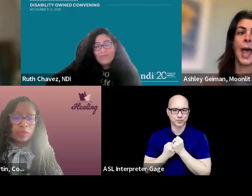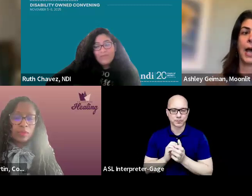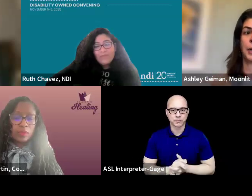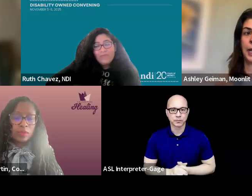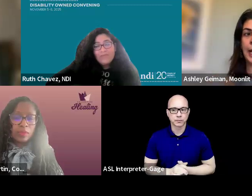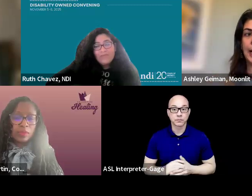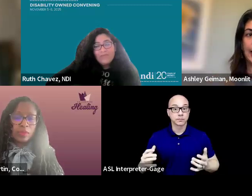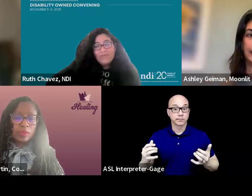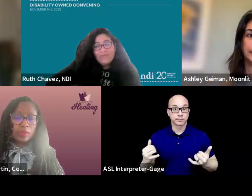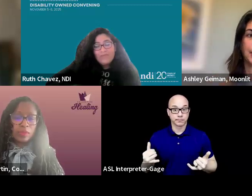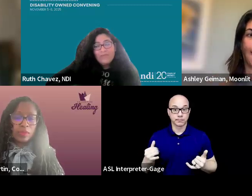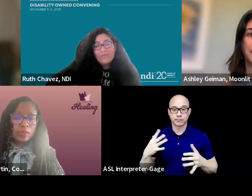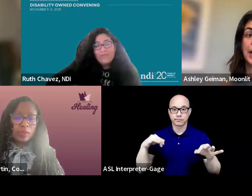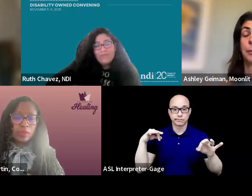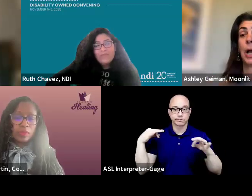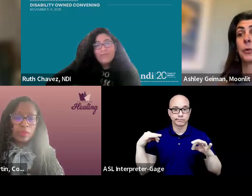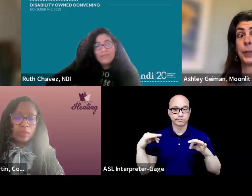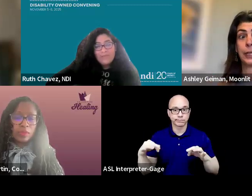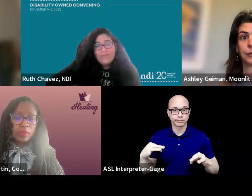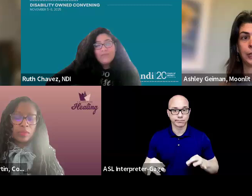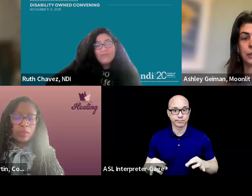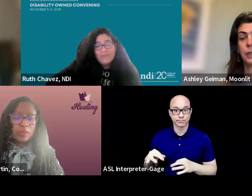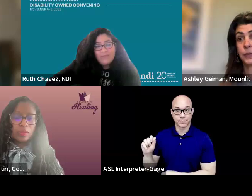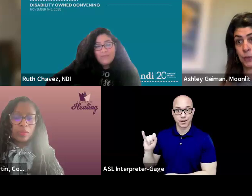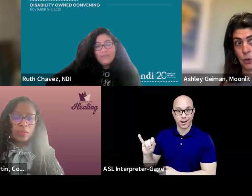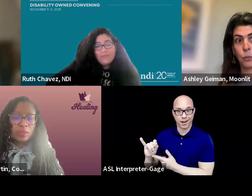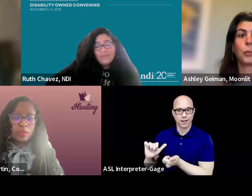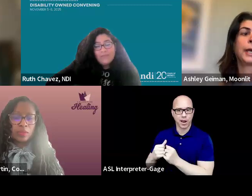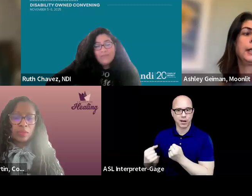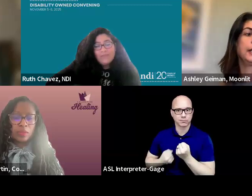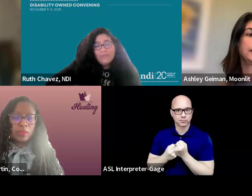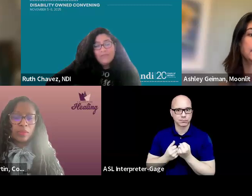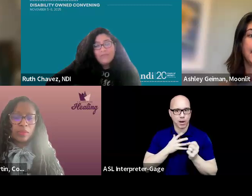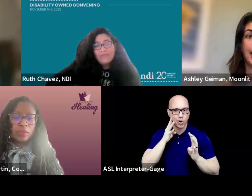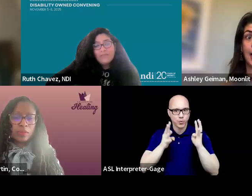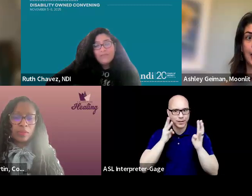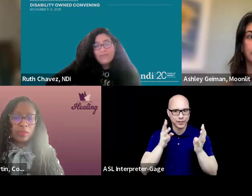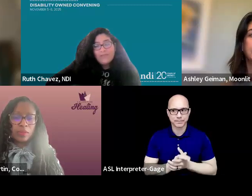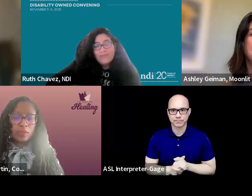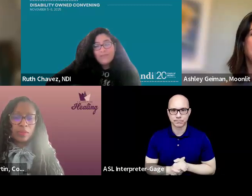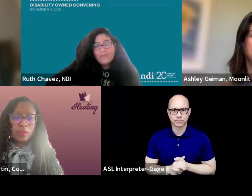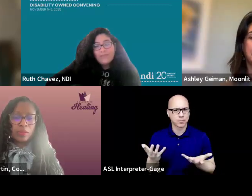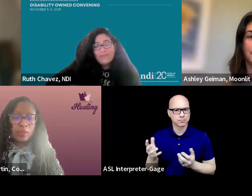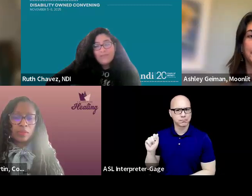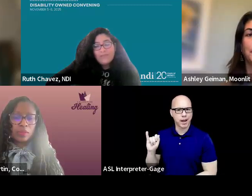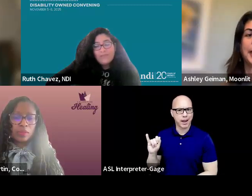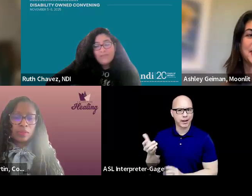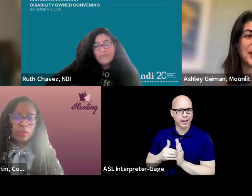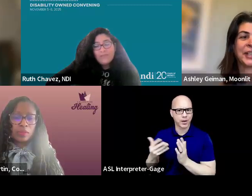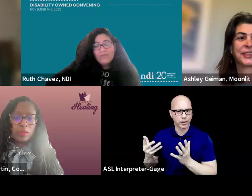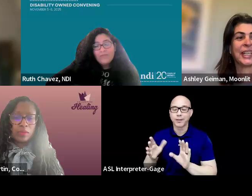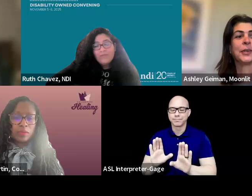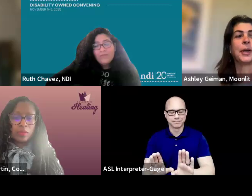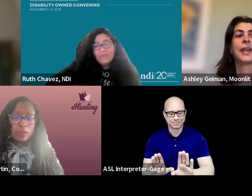about how AI can help out creatively. So what is AI? What